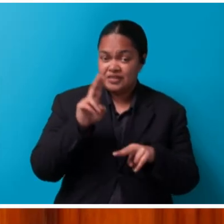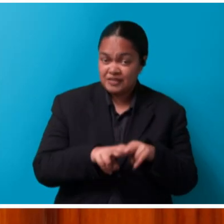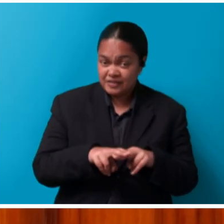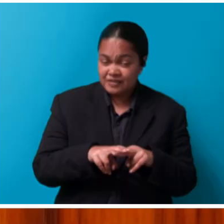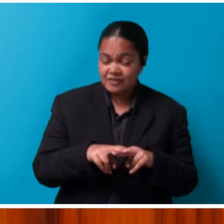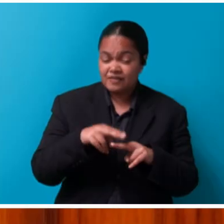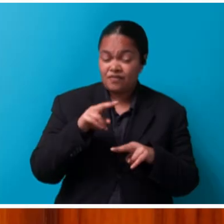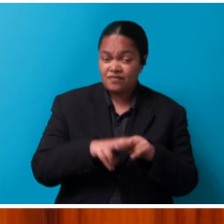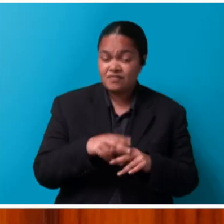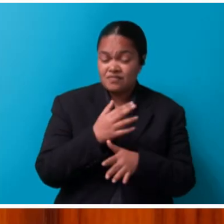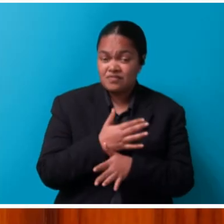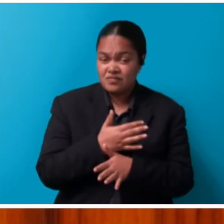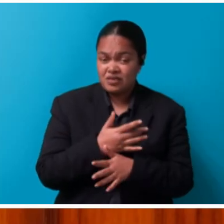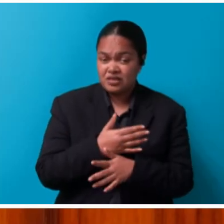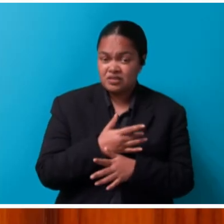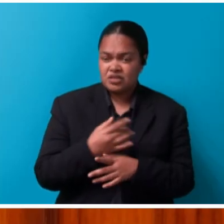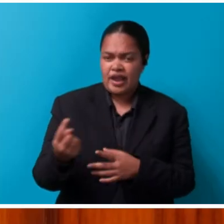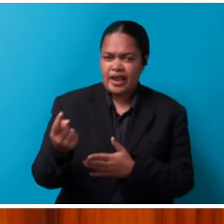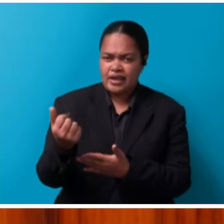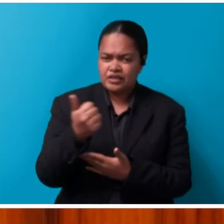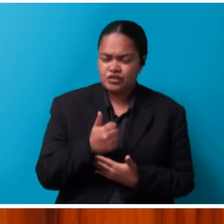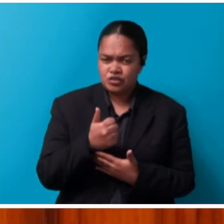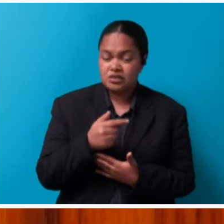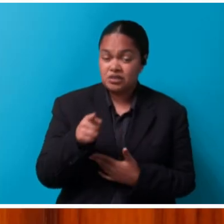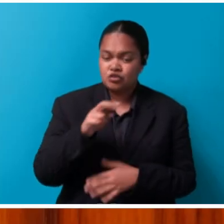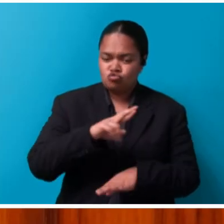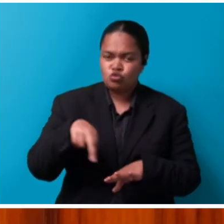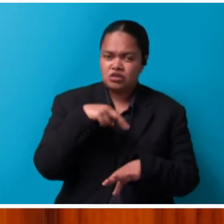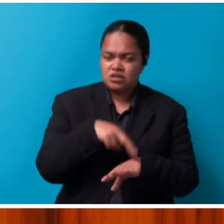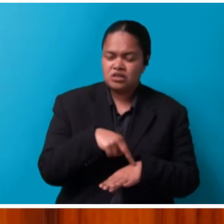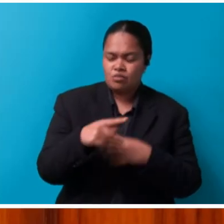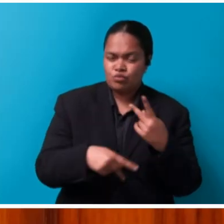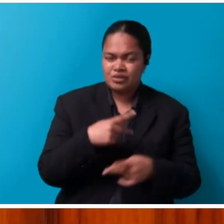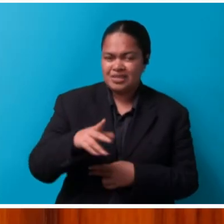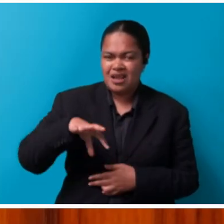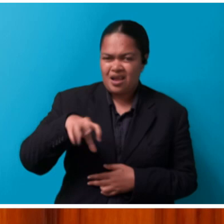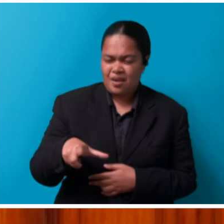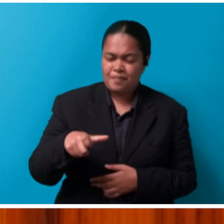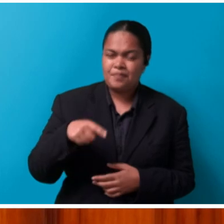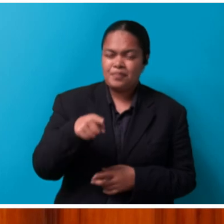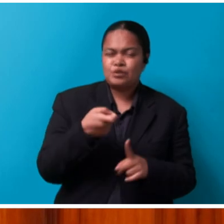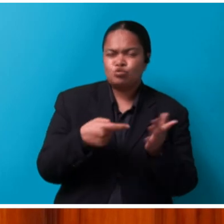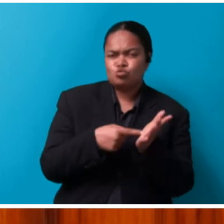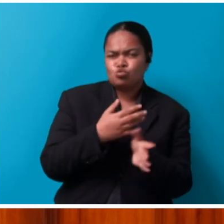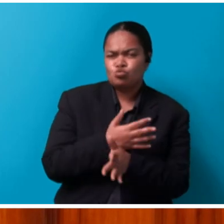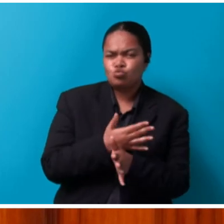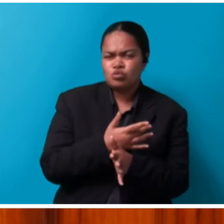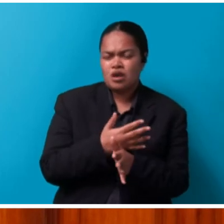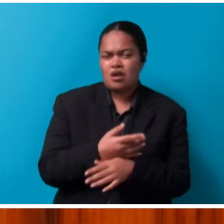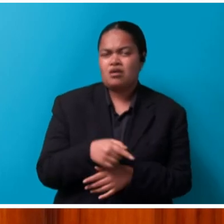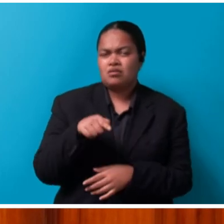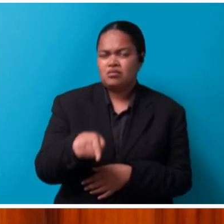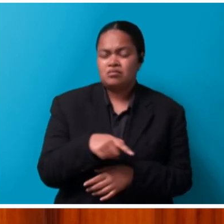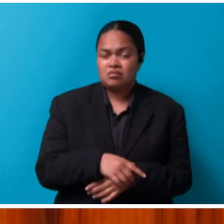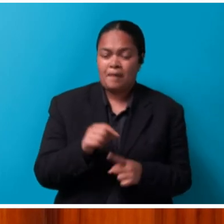to reinforce Fiji as a regional processing hub. The tuna processing hub and spoke model is a partnership between Pacific